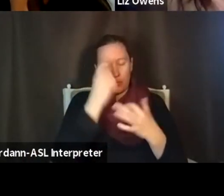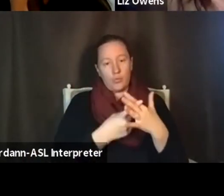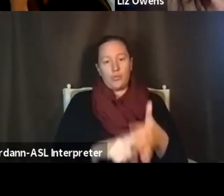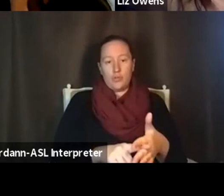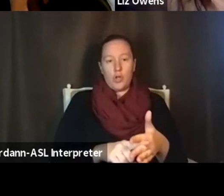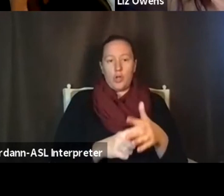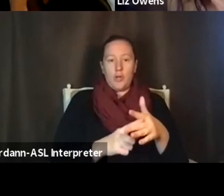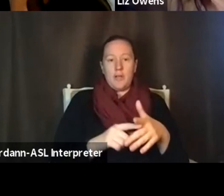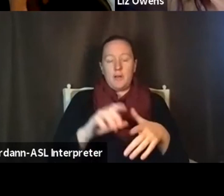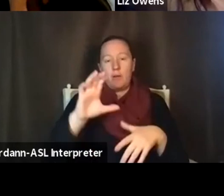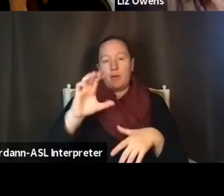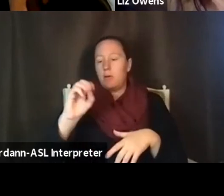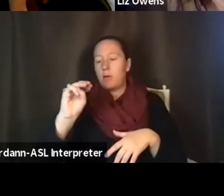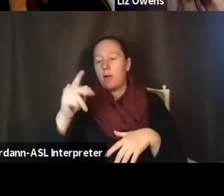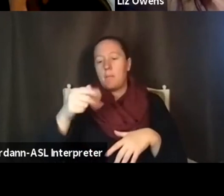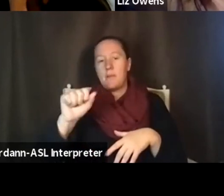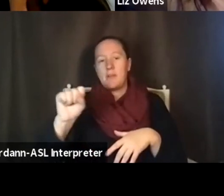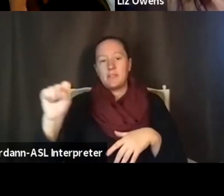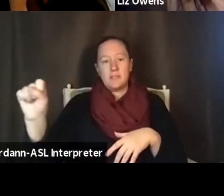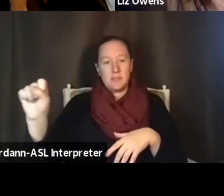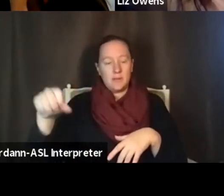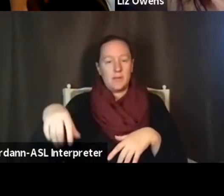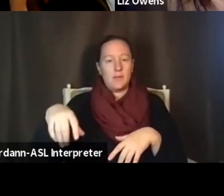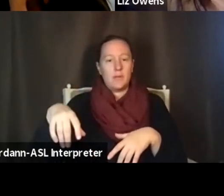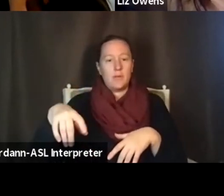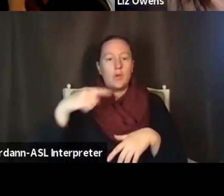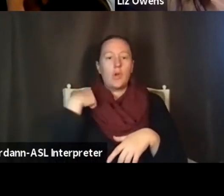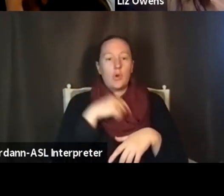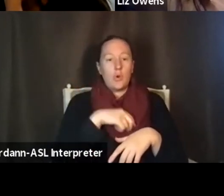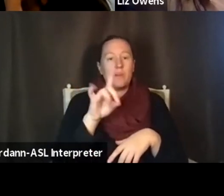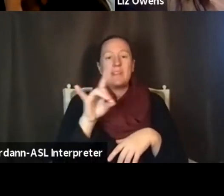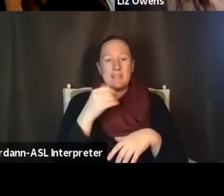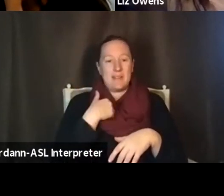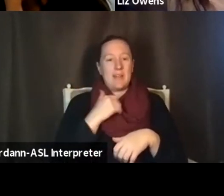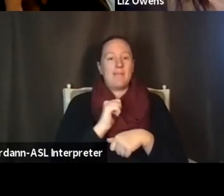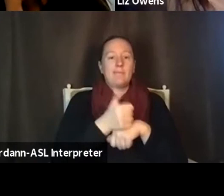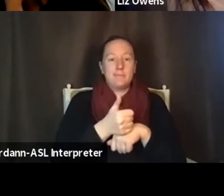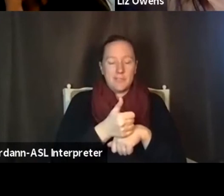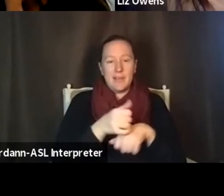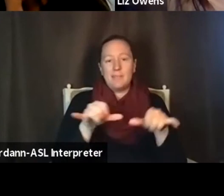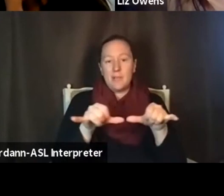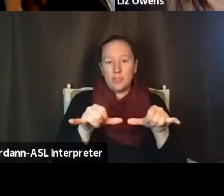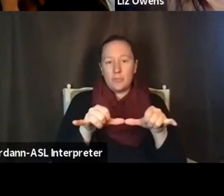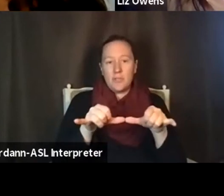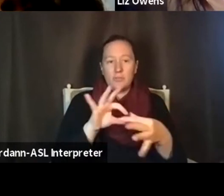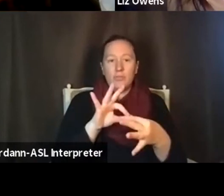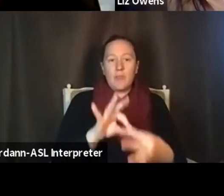of Compass, and we did have a set of metrics there that was related to